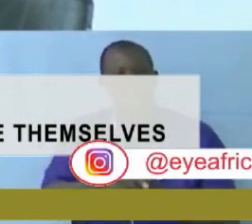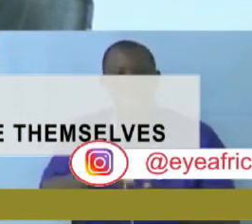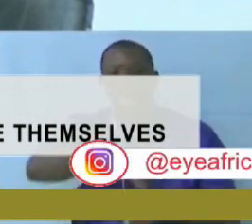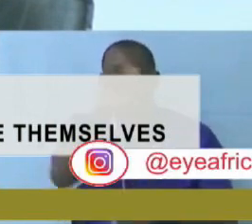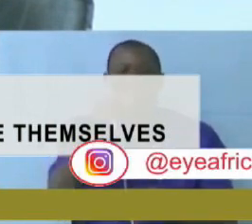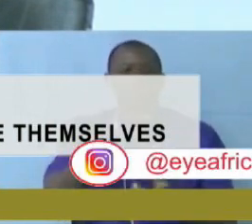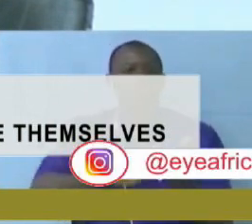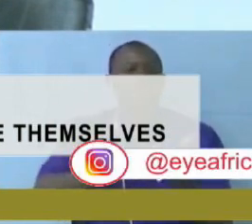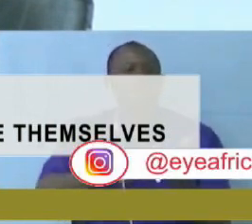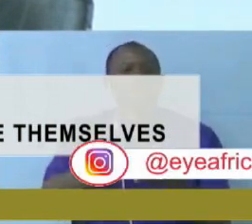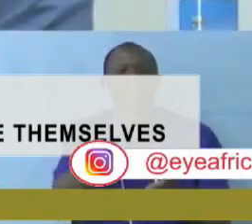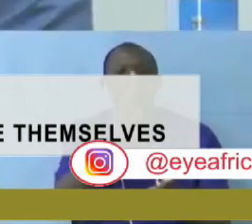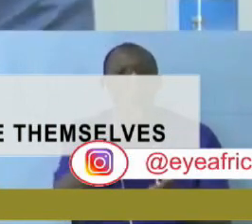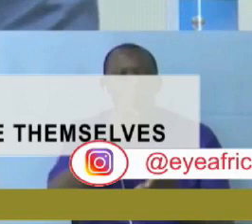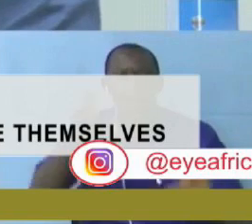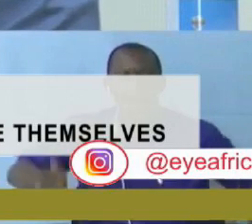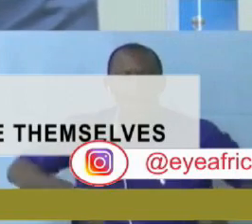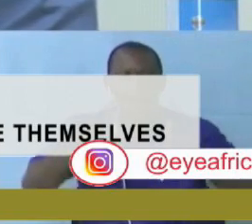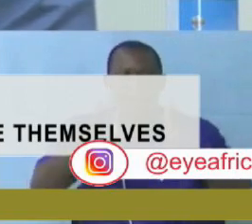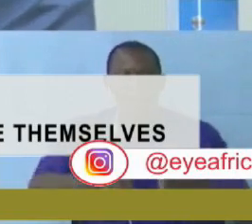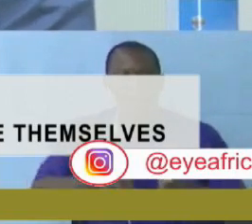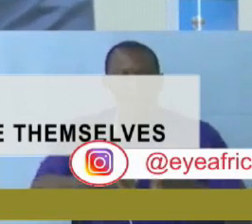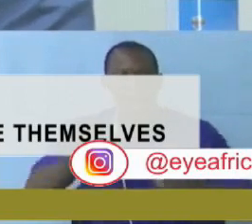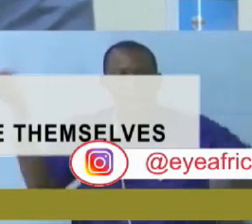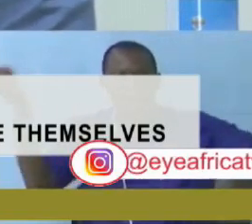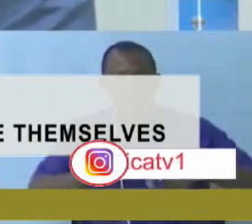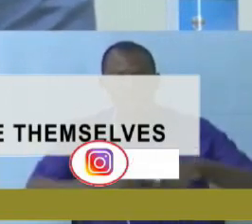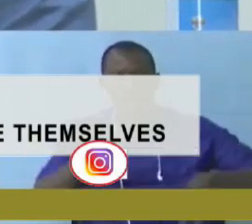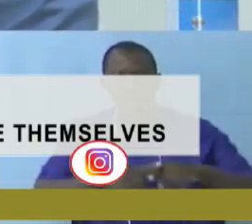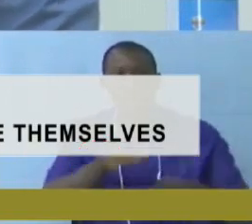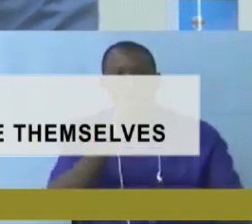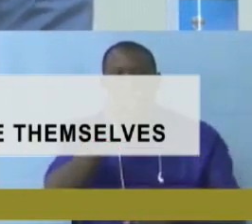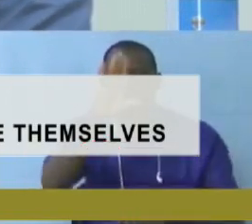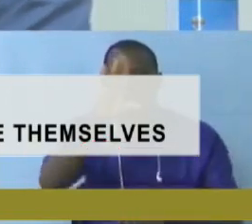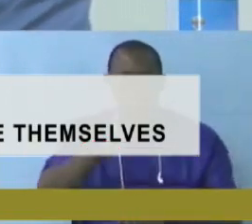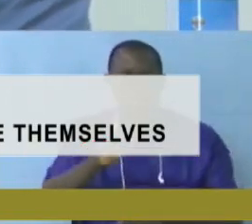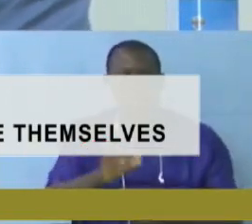state security service. For iAfrica TV, Sohna Tunkara.